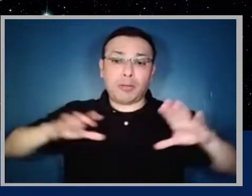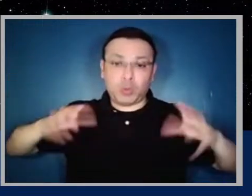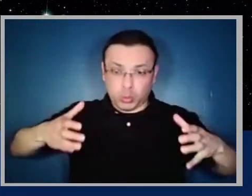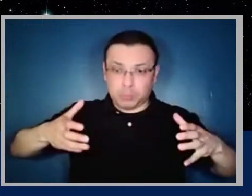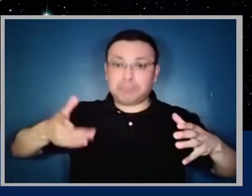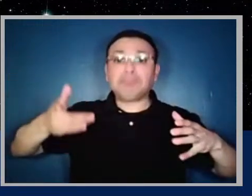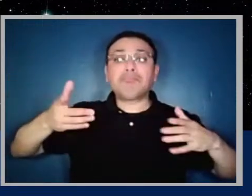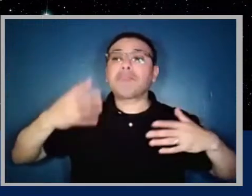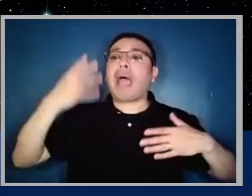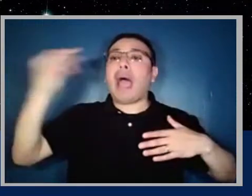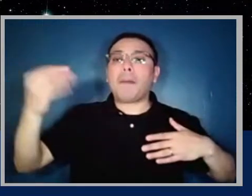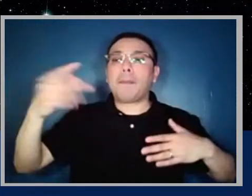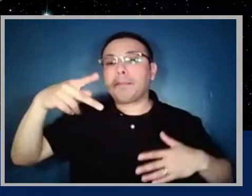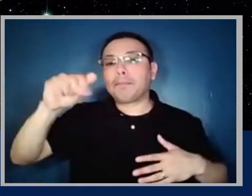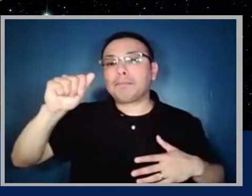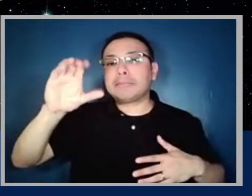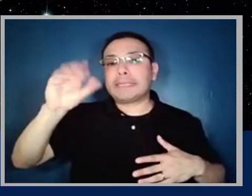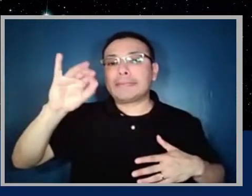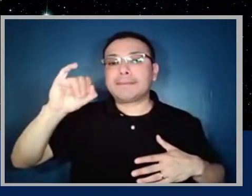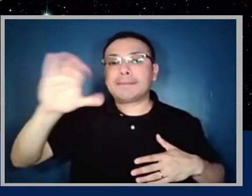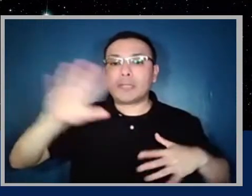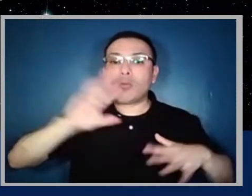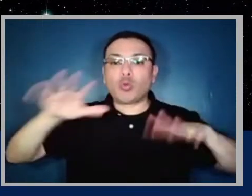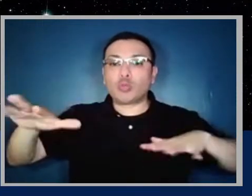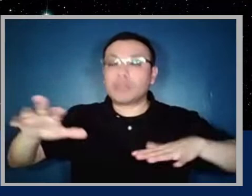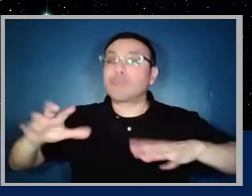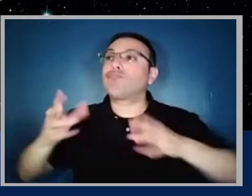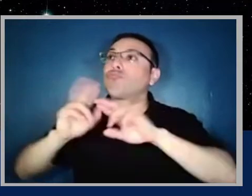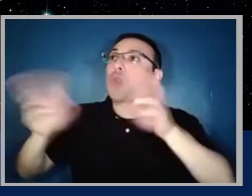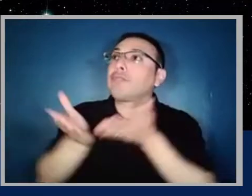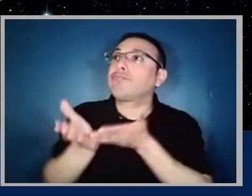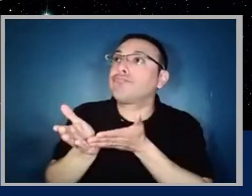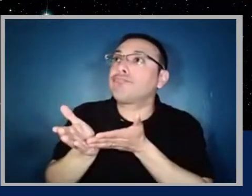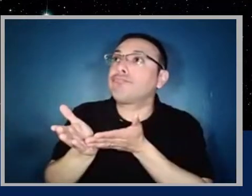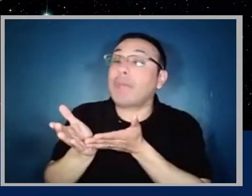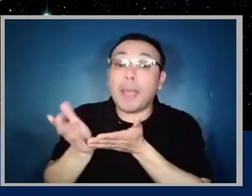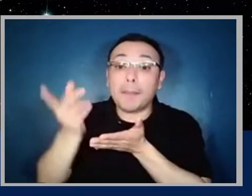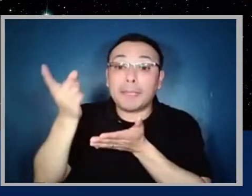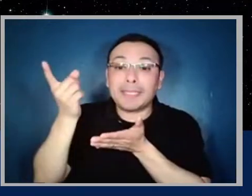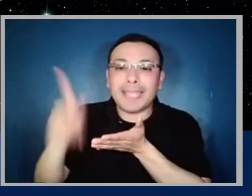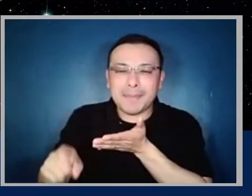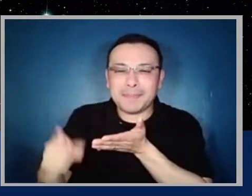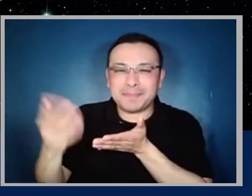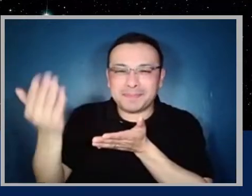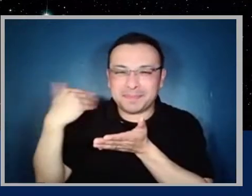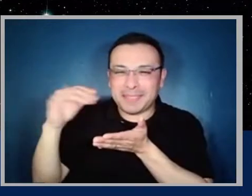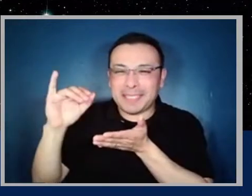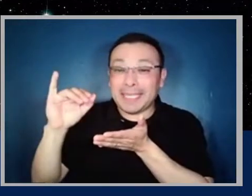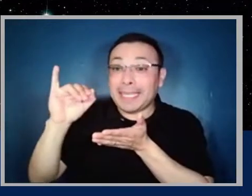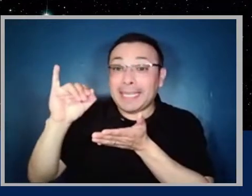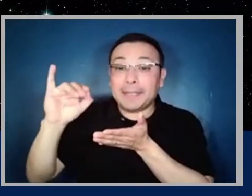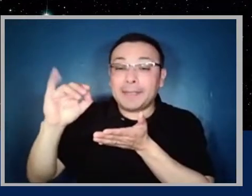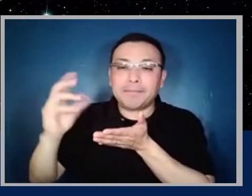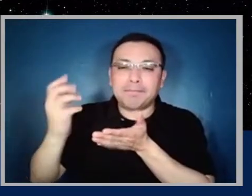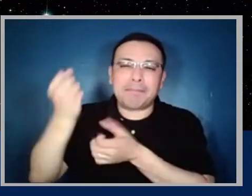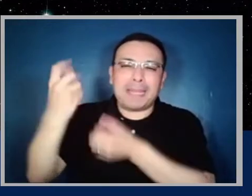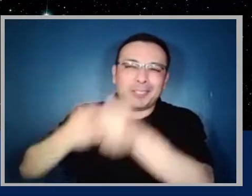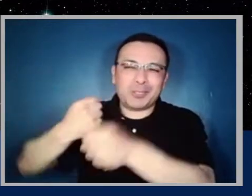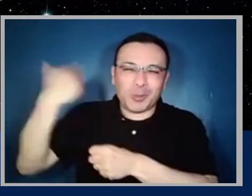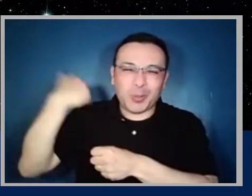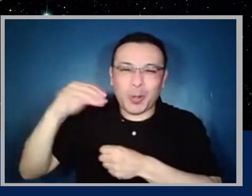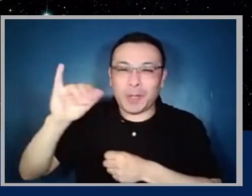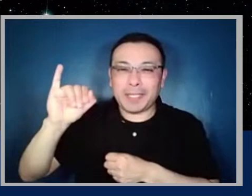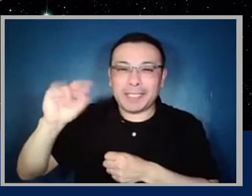nominal event, and if for some reason they splash down, like it happened with the Intrepid having to go get the